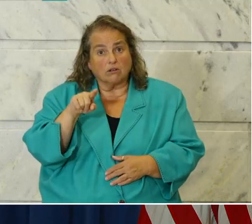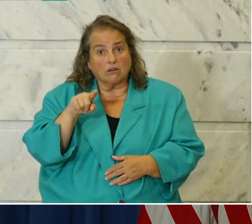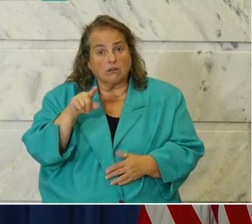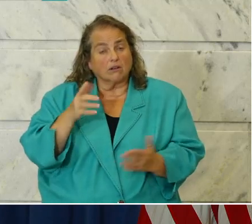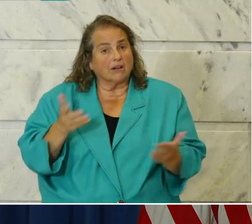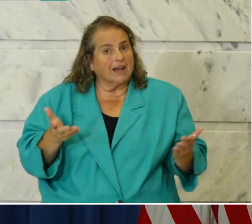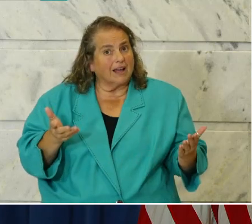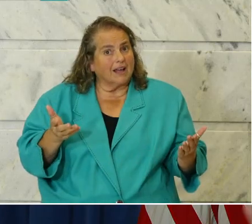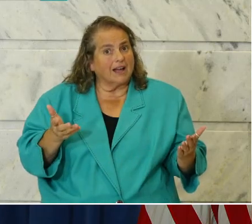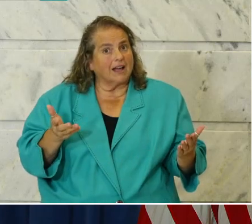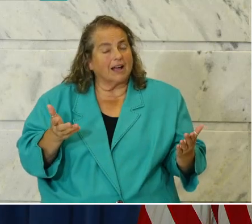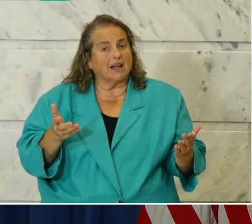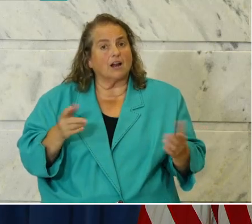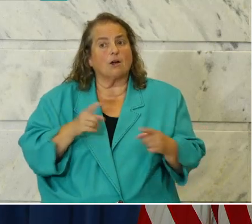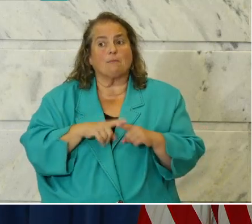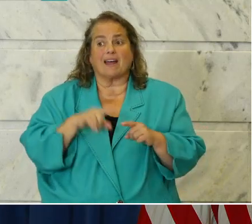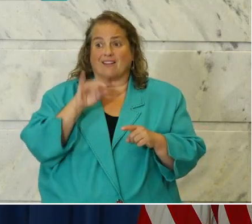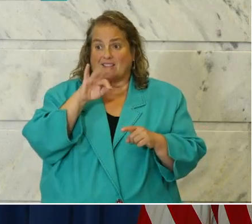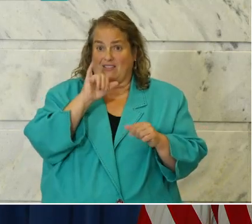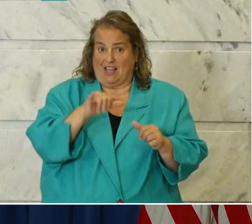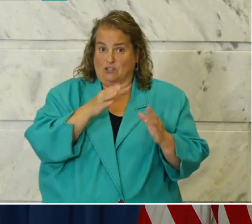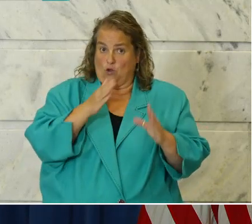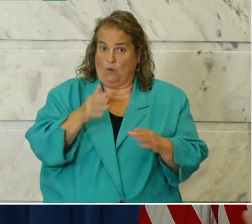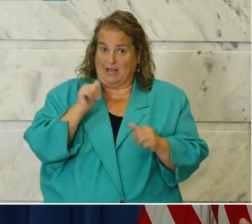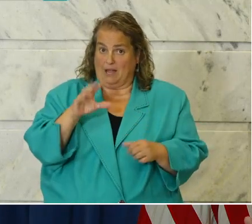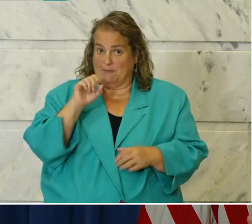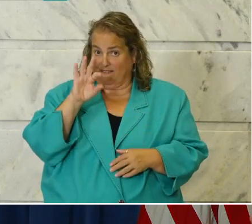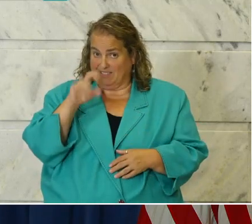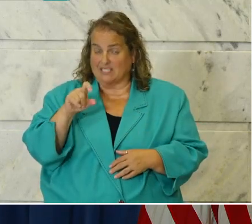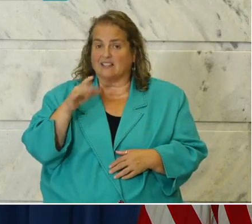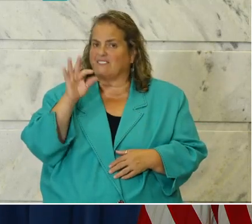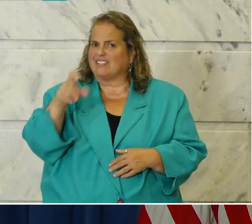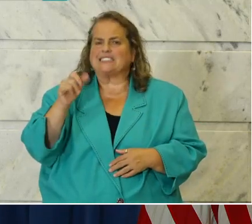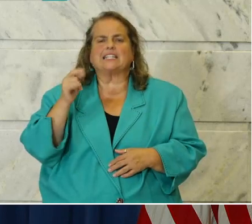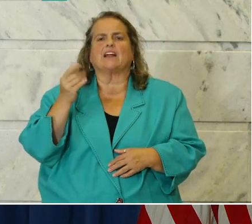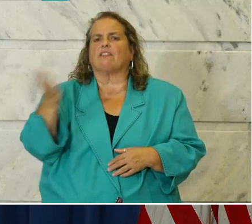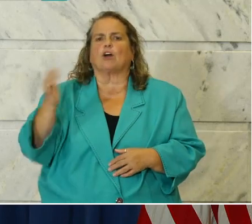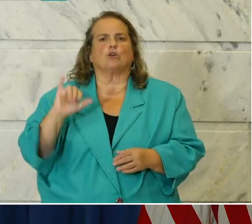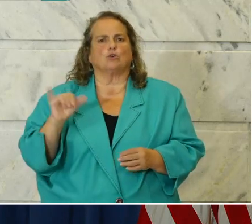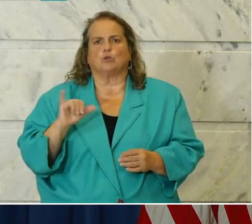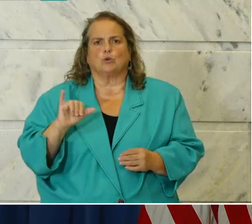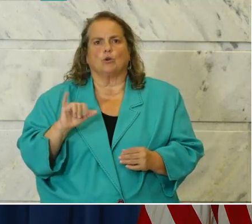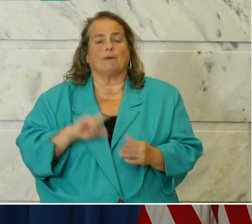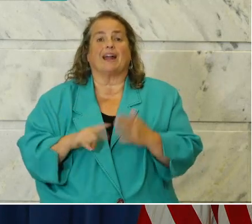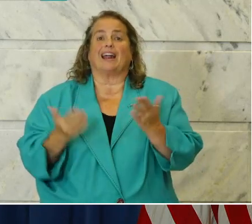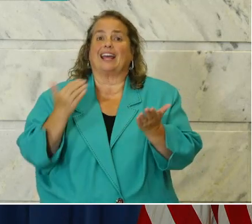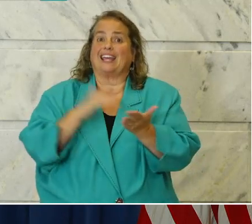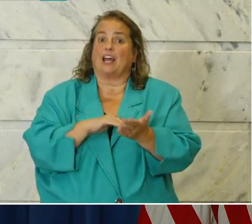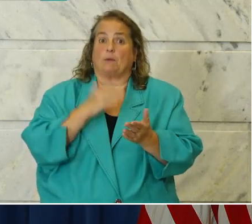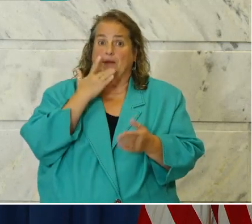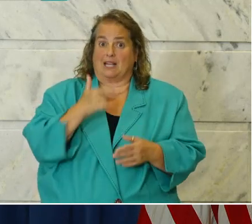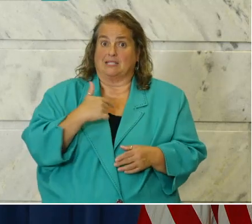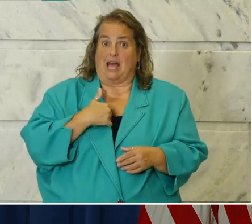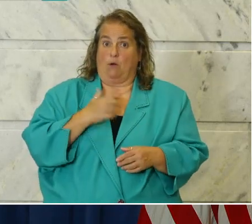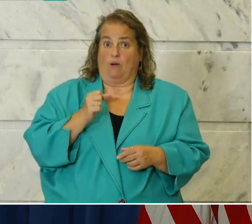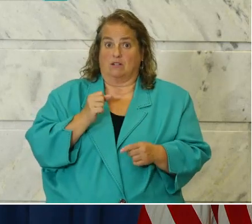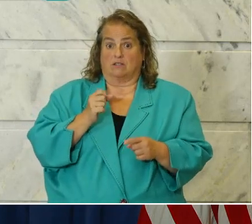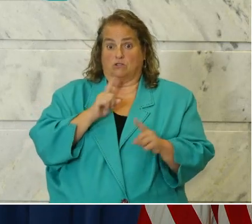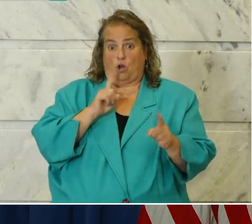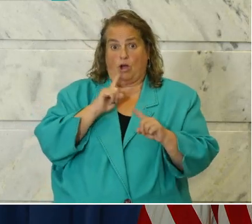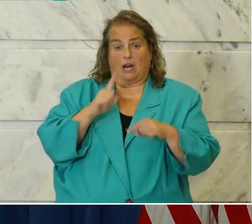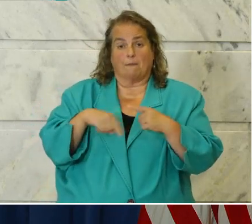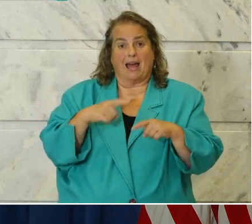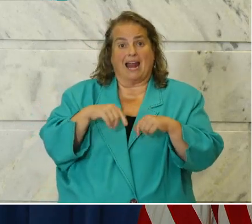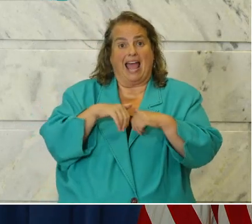But if that's the way that it can be fixed, fix it there too. So again, just because I was talking about how